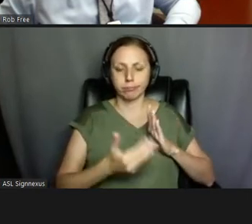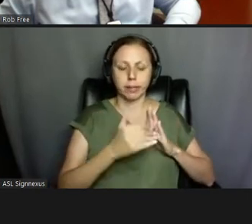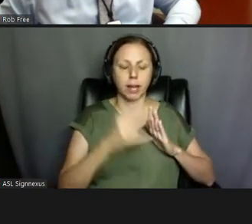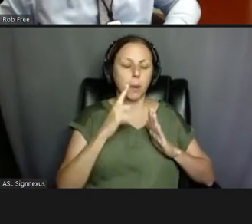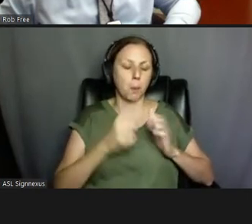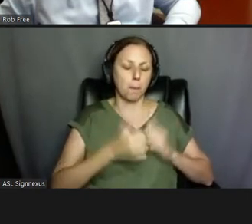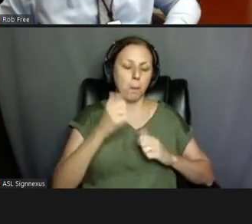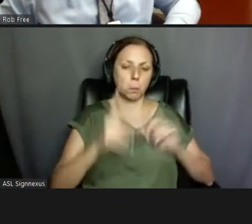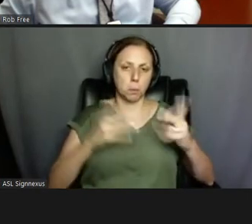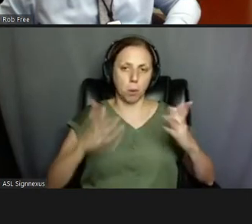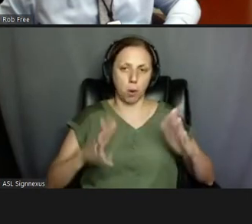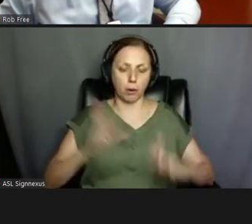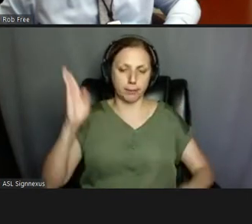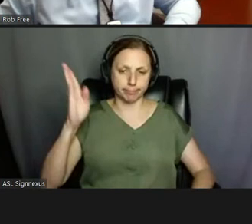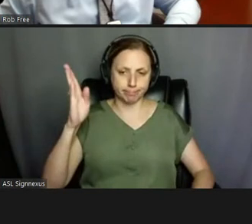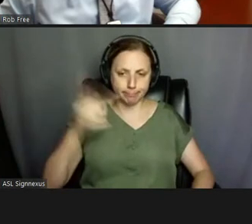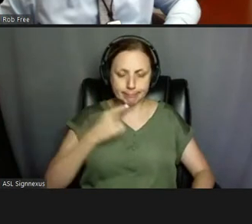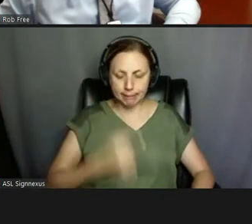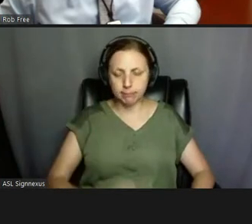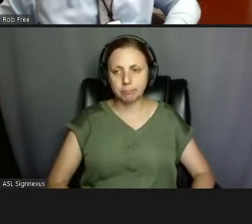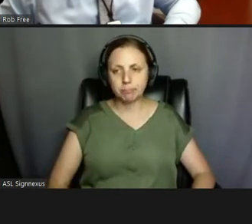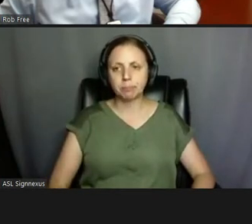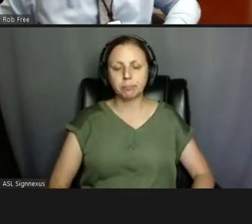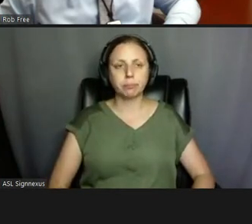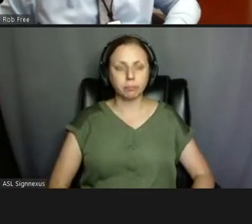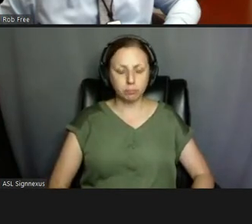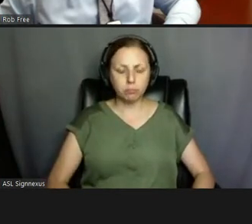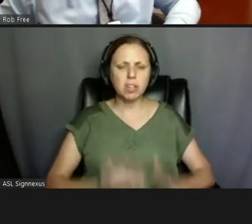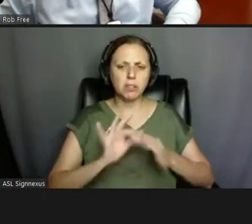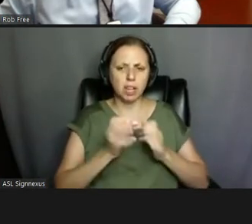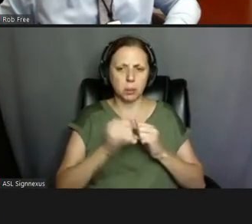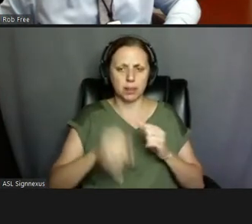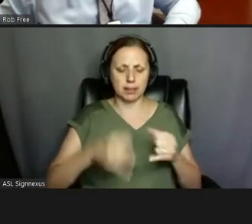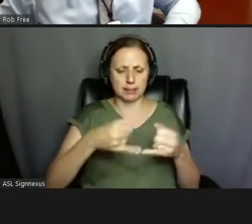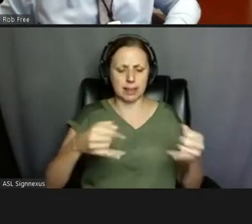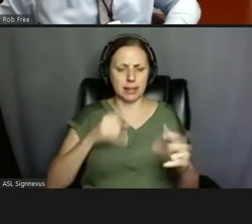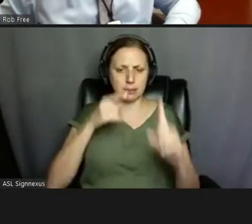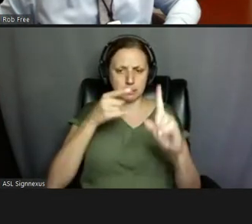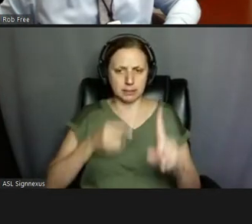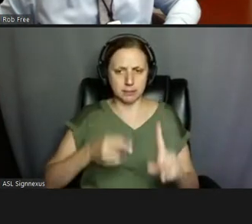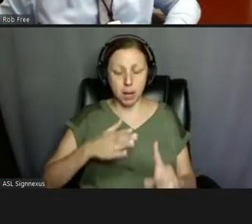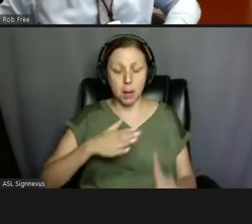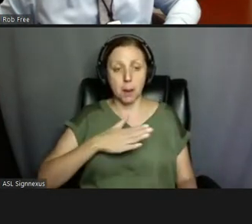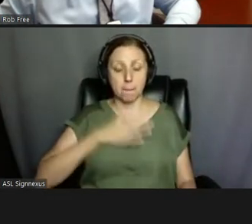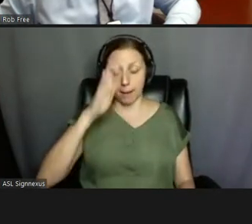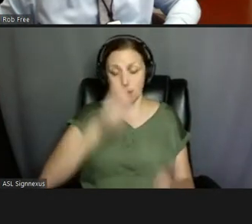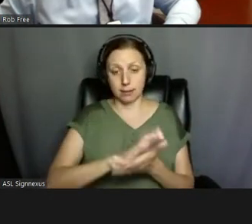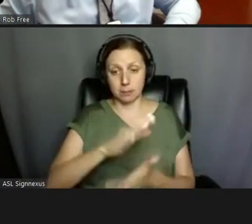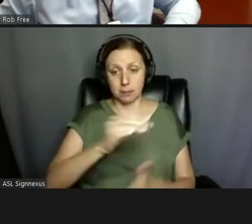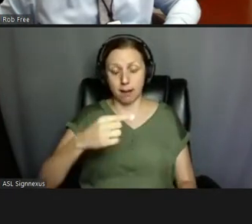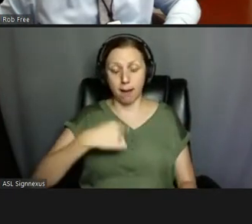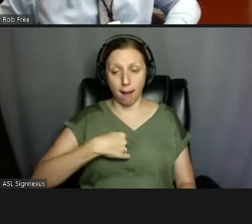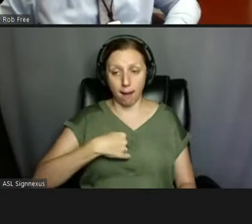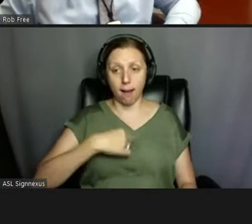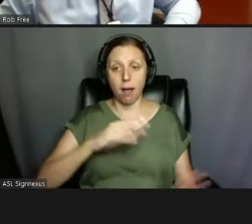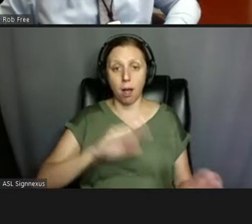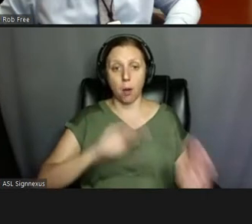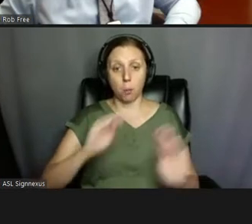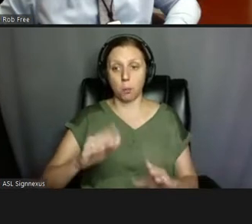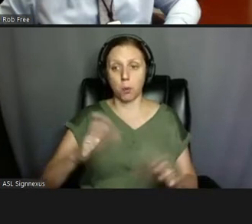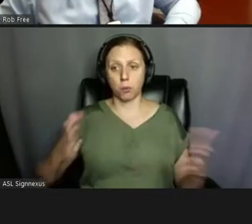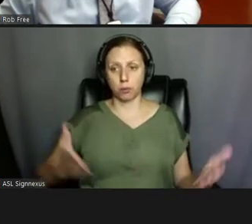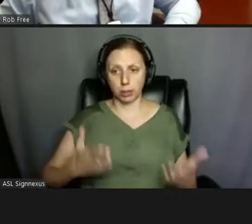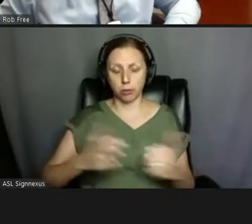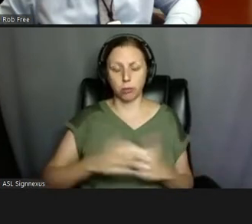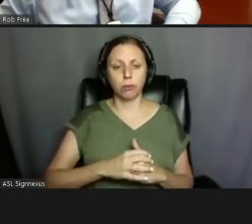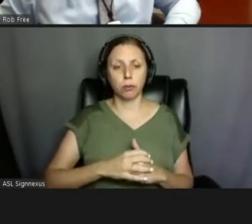most of the other speakers have said relative to this line specifically. My husband and I moved here